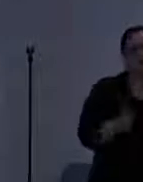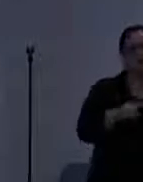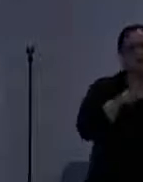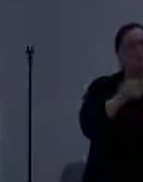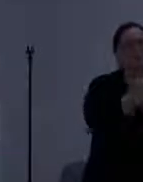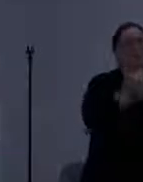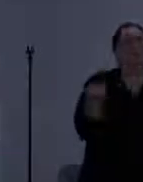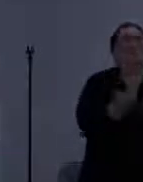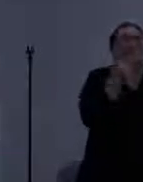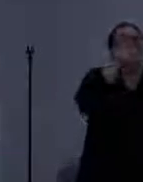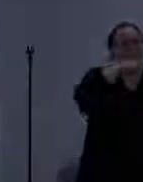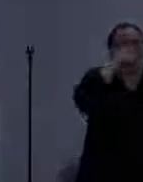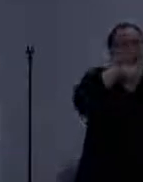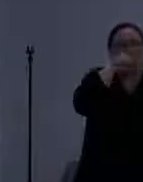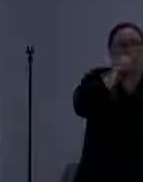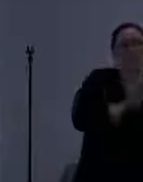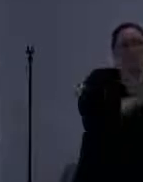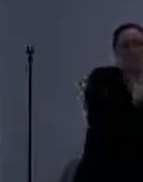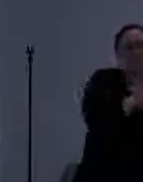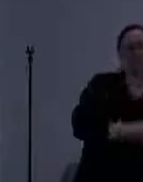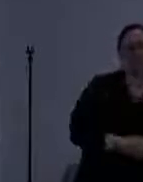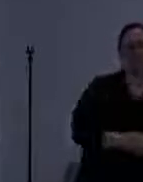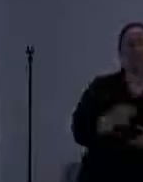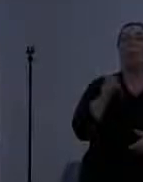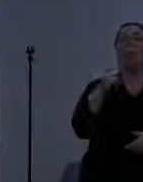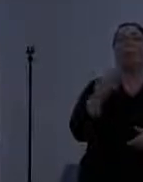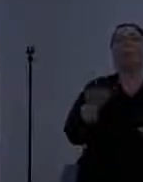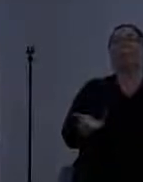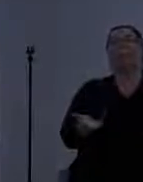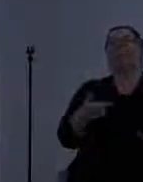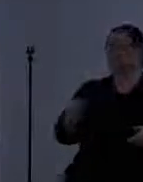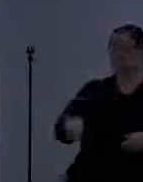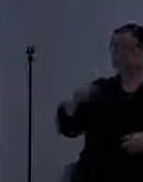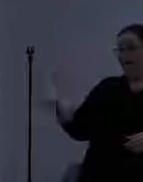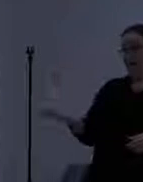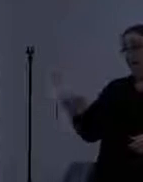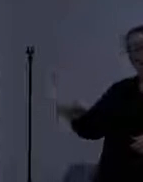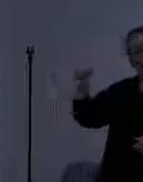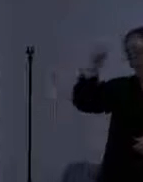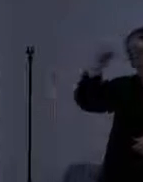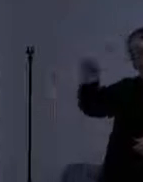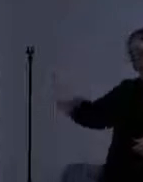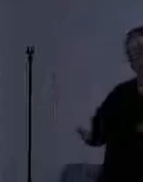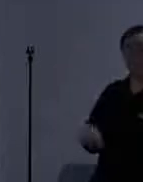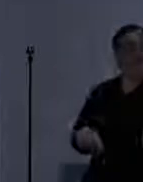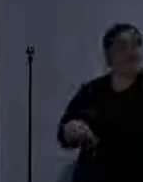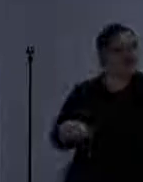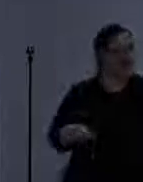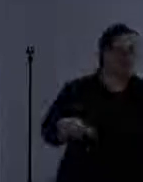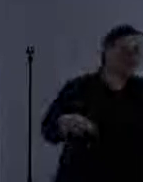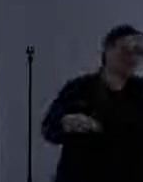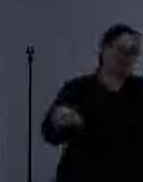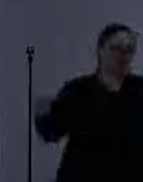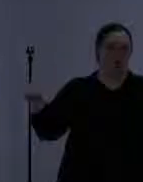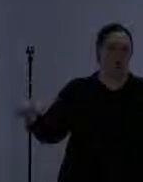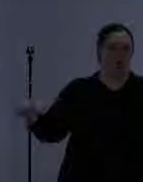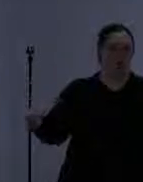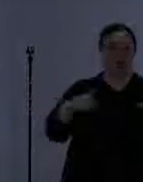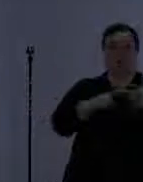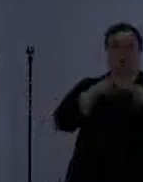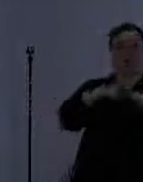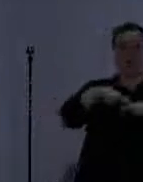whether you know your neighbour or know someone in your street that would actually notice if you didn't